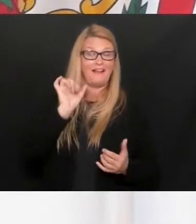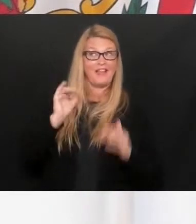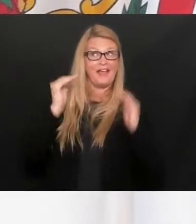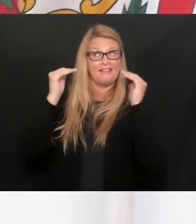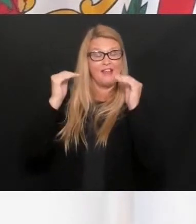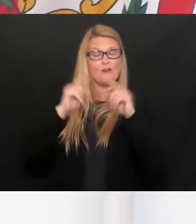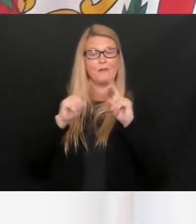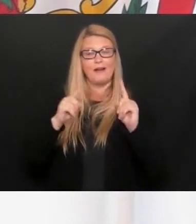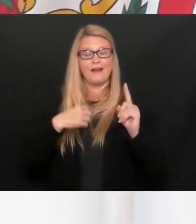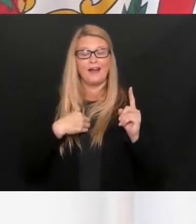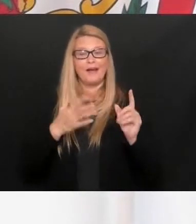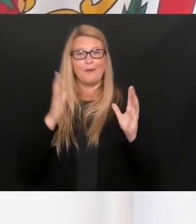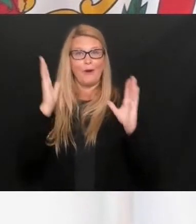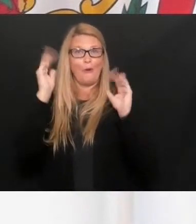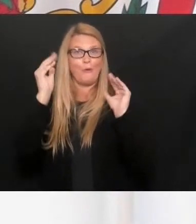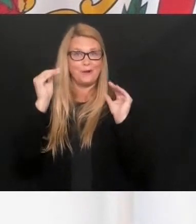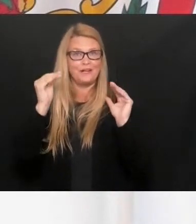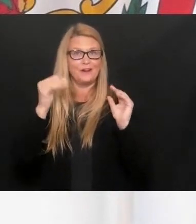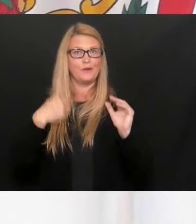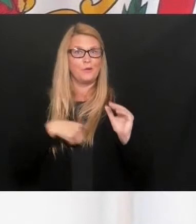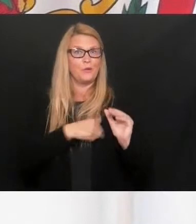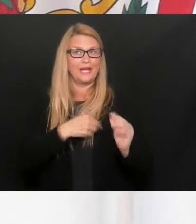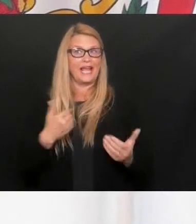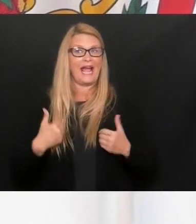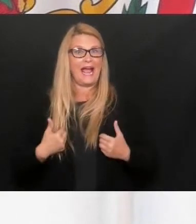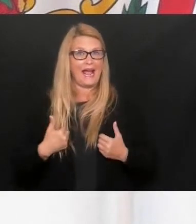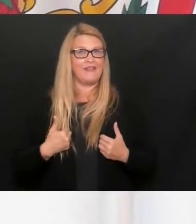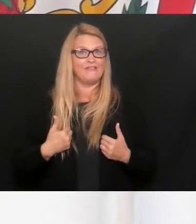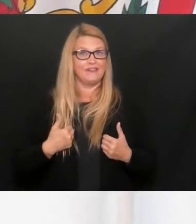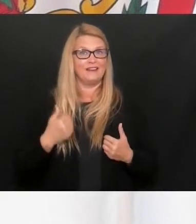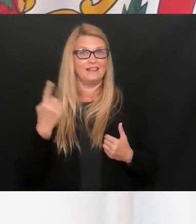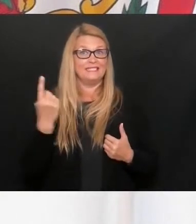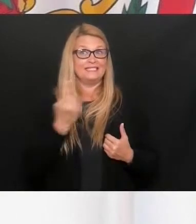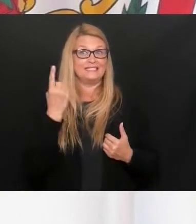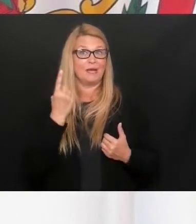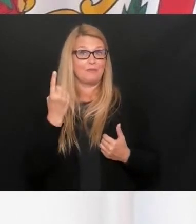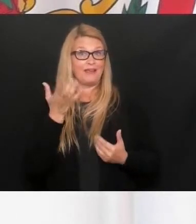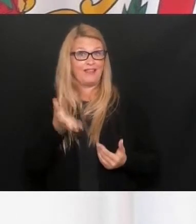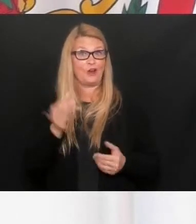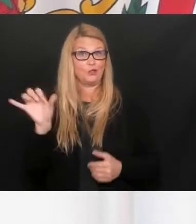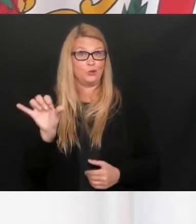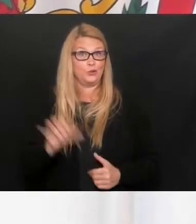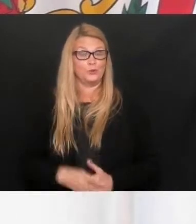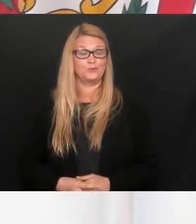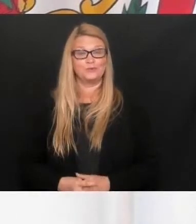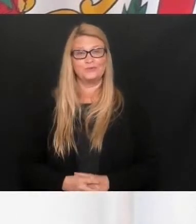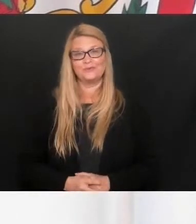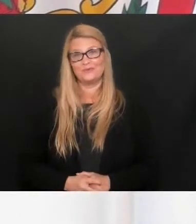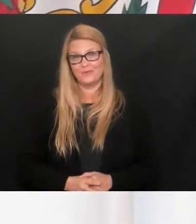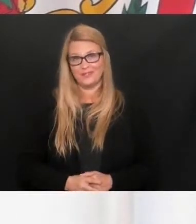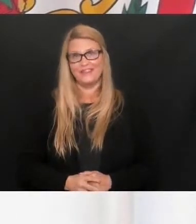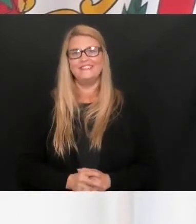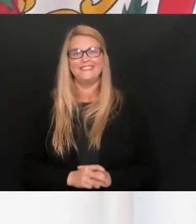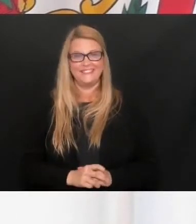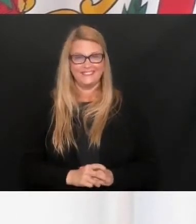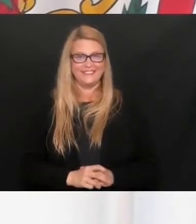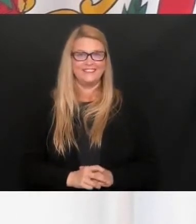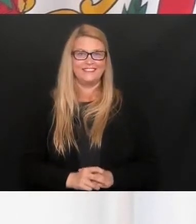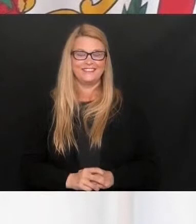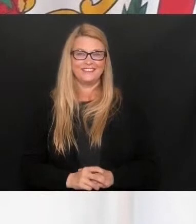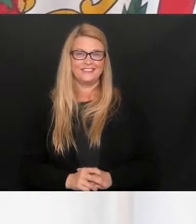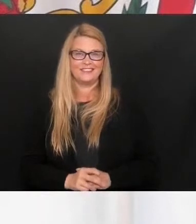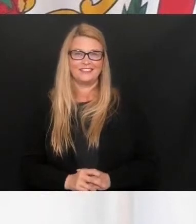hopeful that we have a premium on this bond letting as well. So nevertheless,